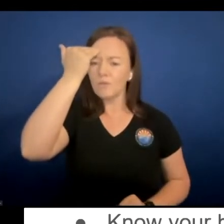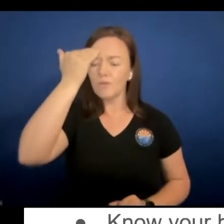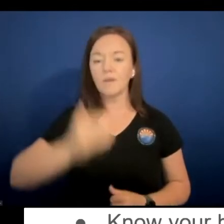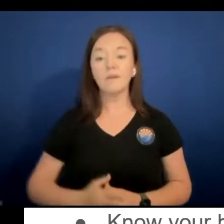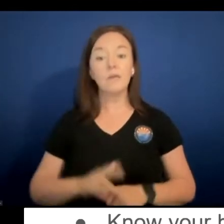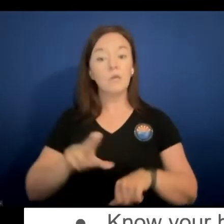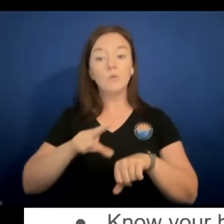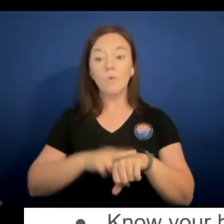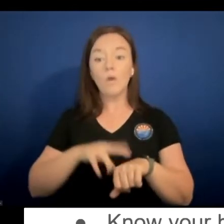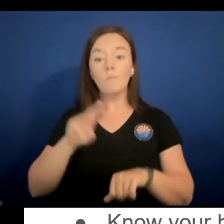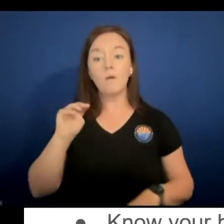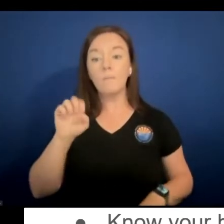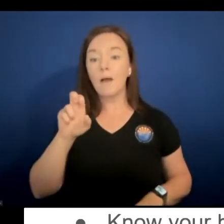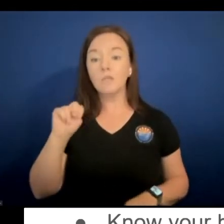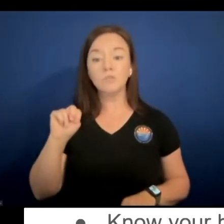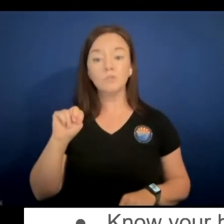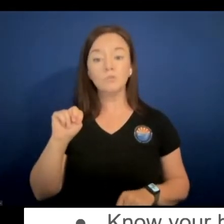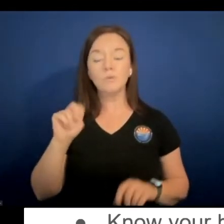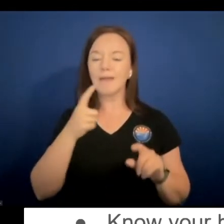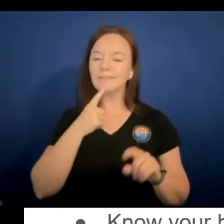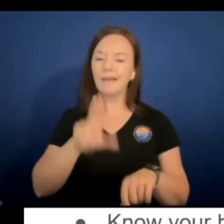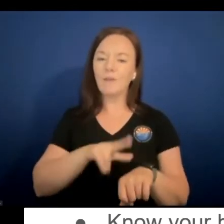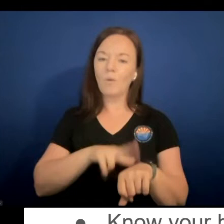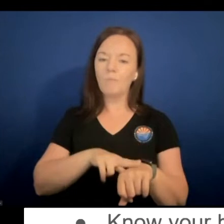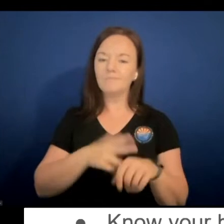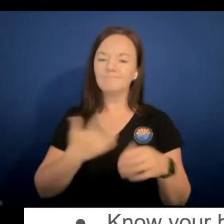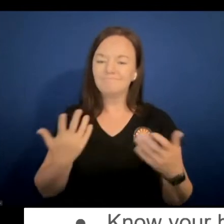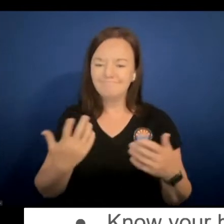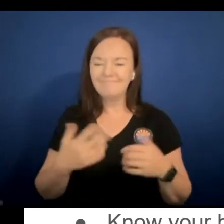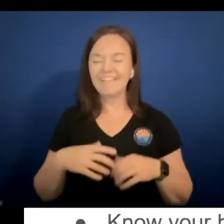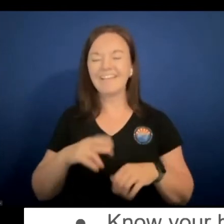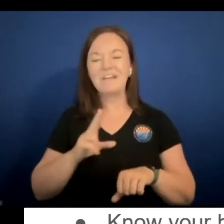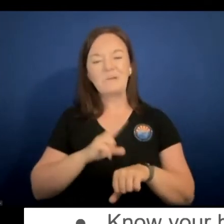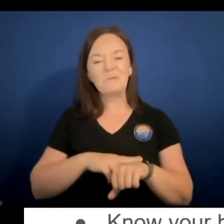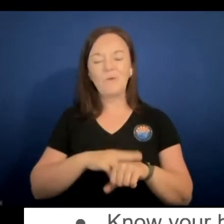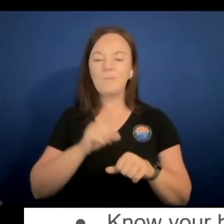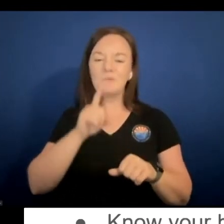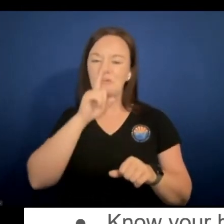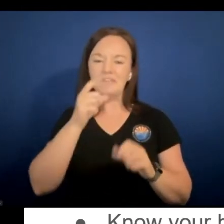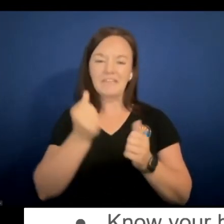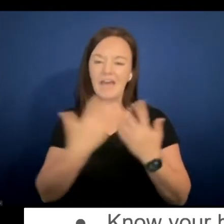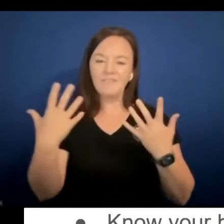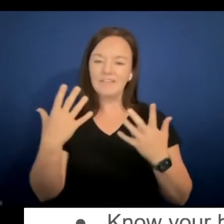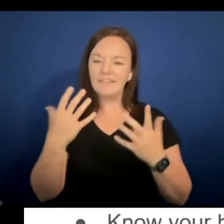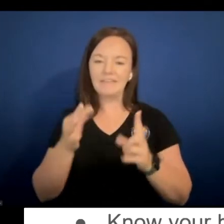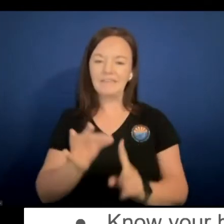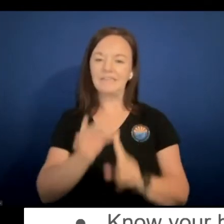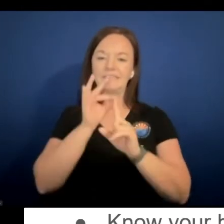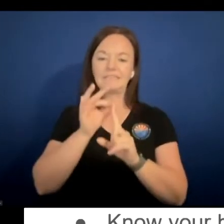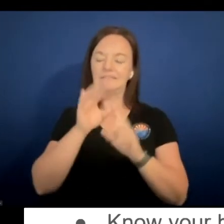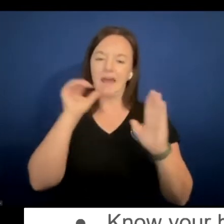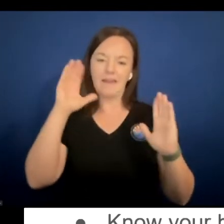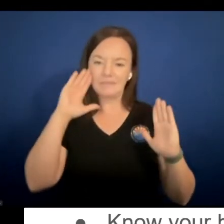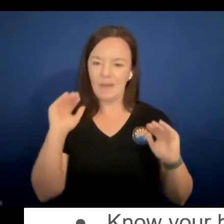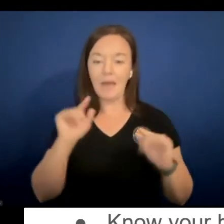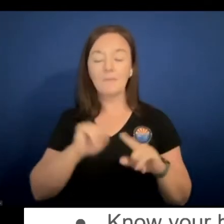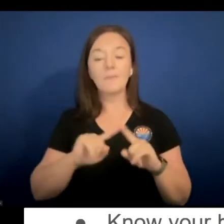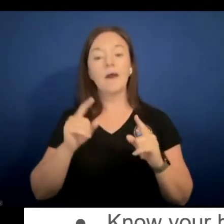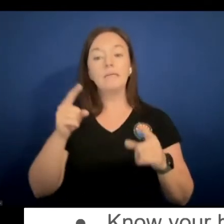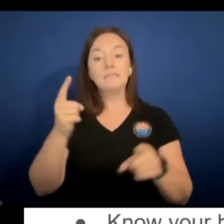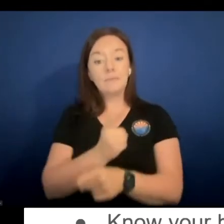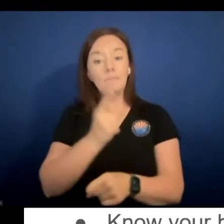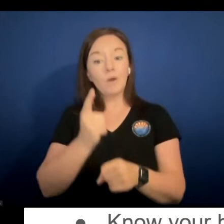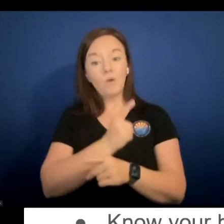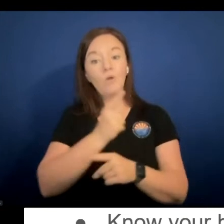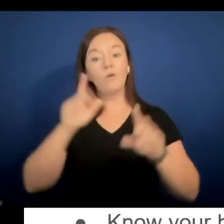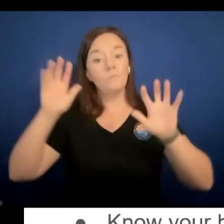monsoonal events, again, I say normal, everything is unexpected, but normal monsoonal events happen in the